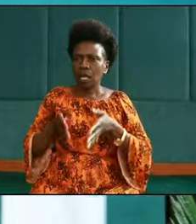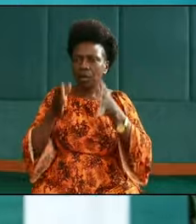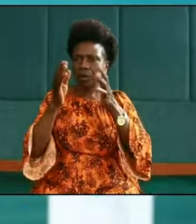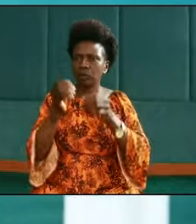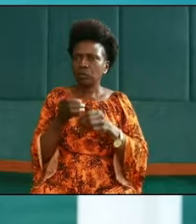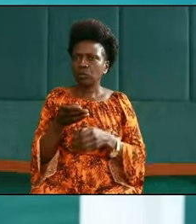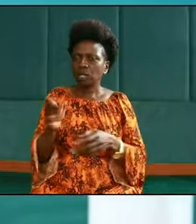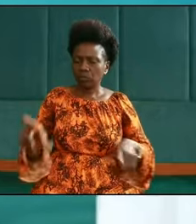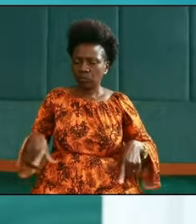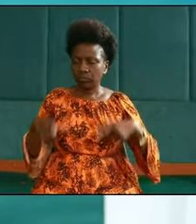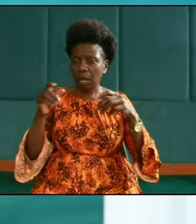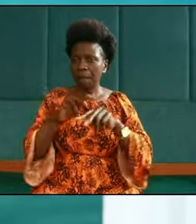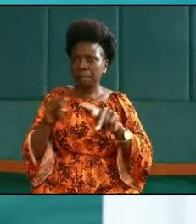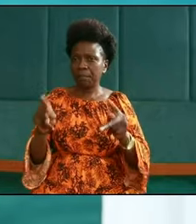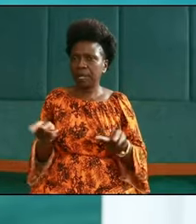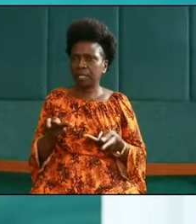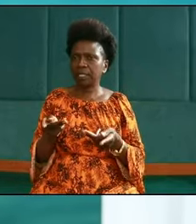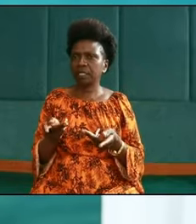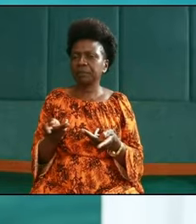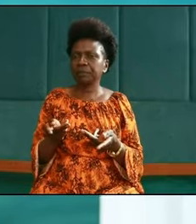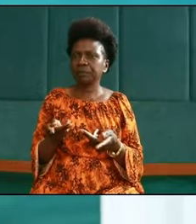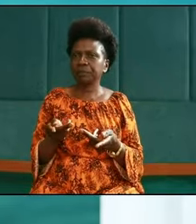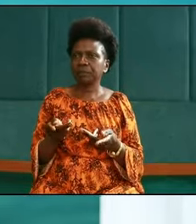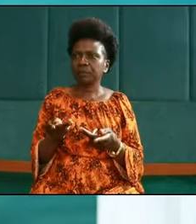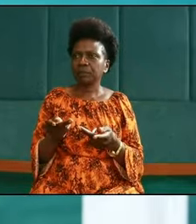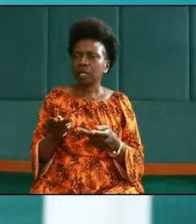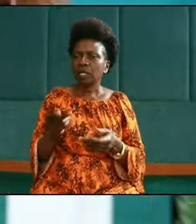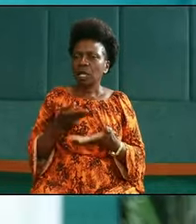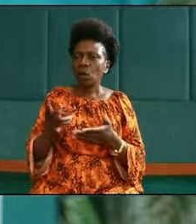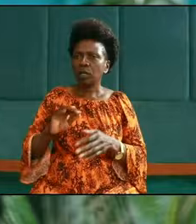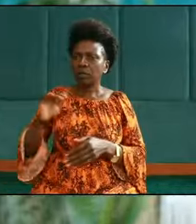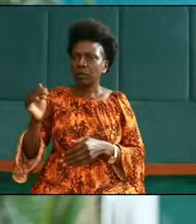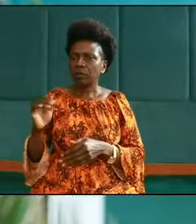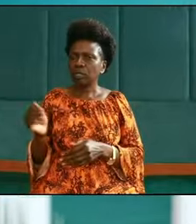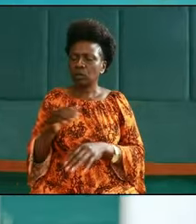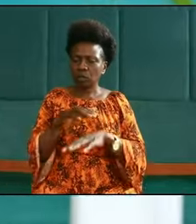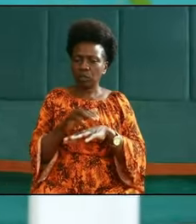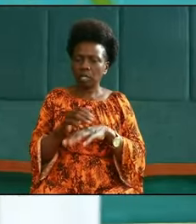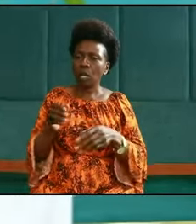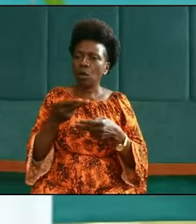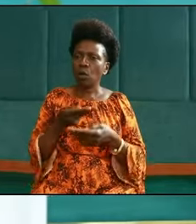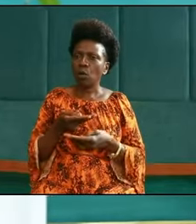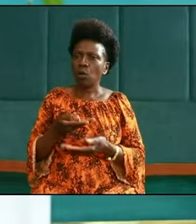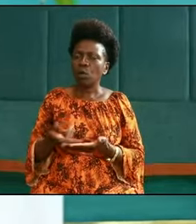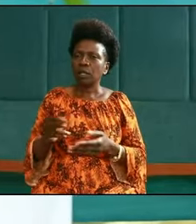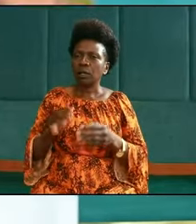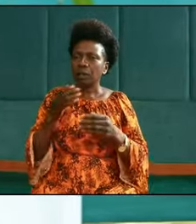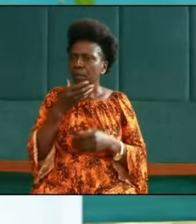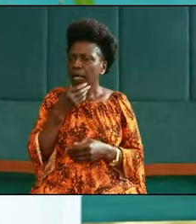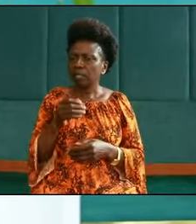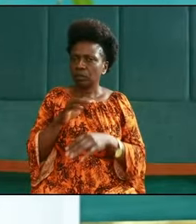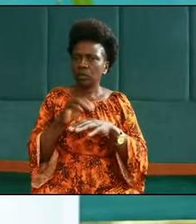to the dwelling place, lofty and high. The Holy One is calling us to live in holiness,